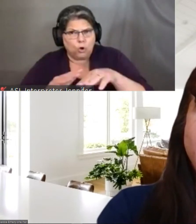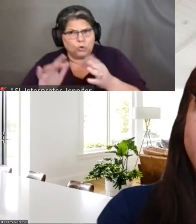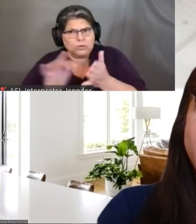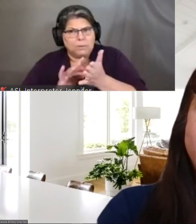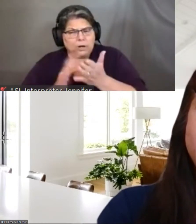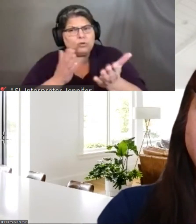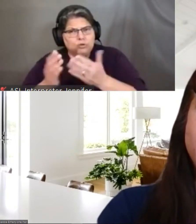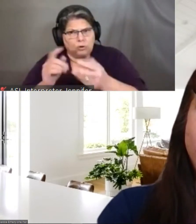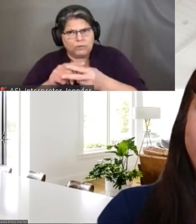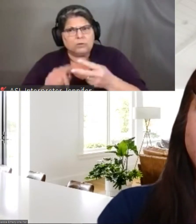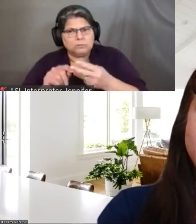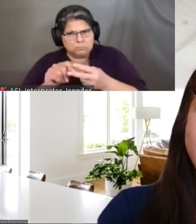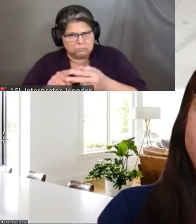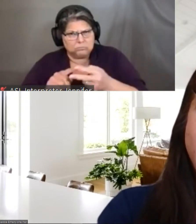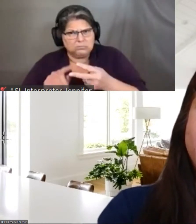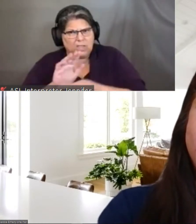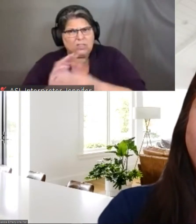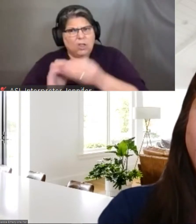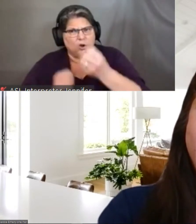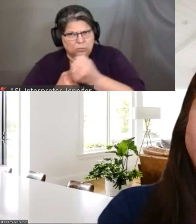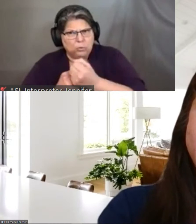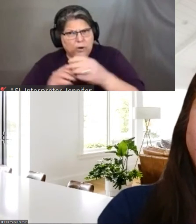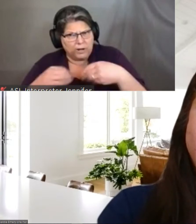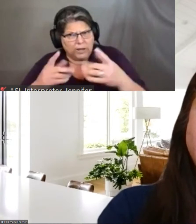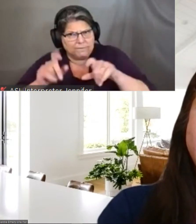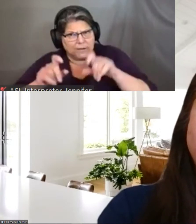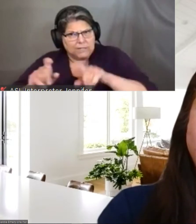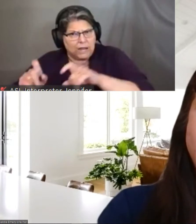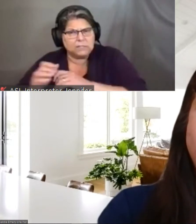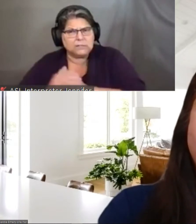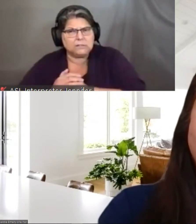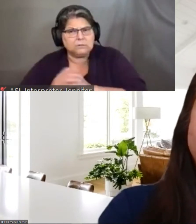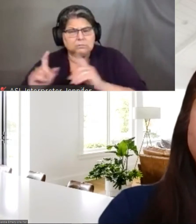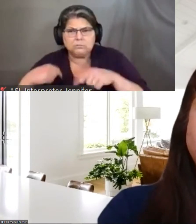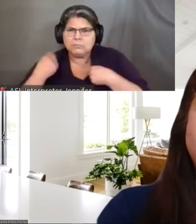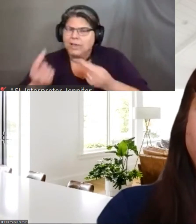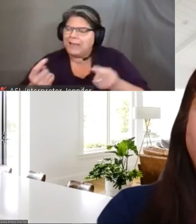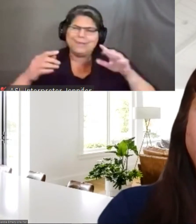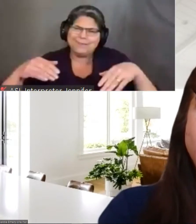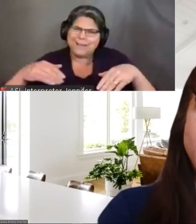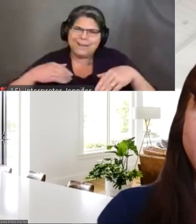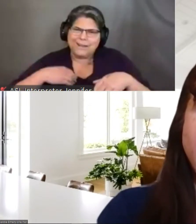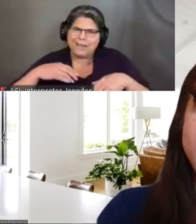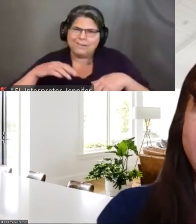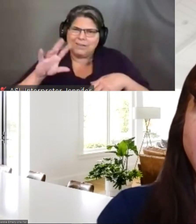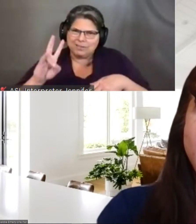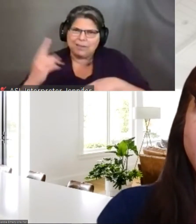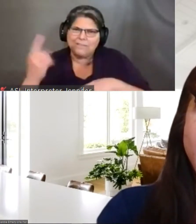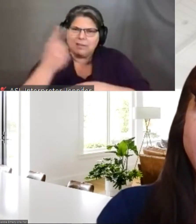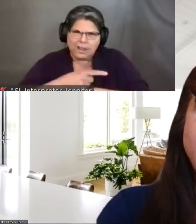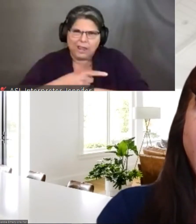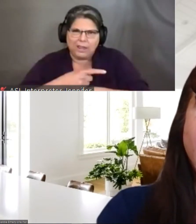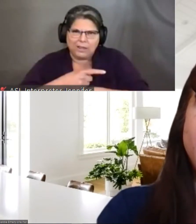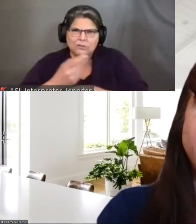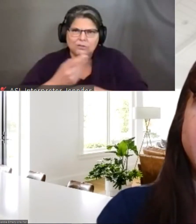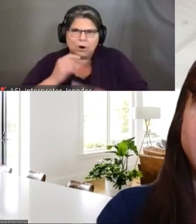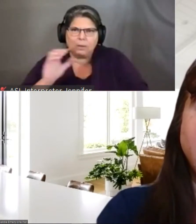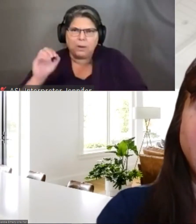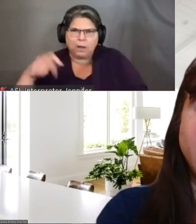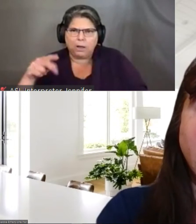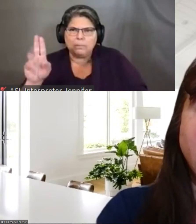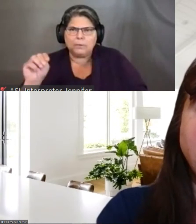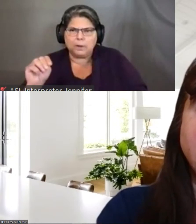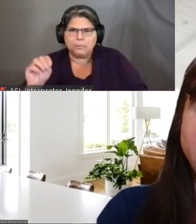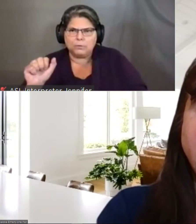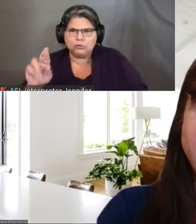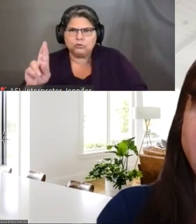And so with those supports, we have not had a 7-day-a-week OptumServe line on the coast, but we do have OptumServe